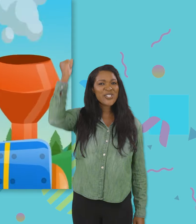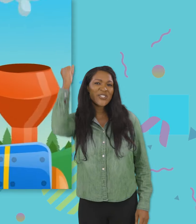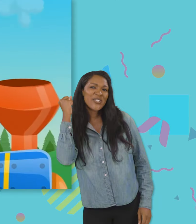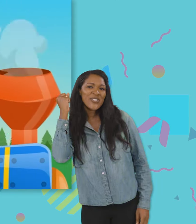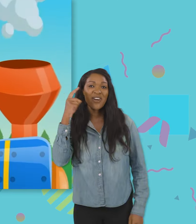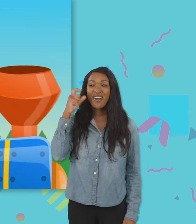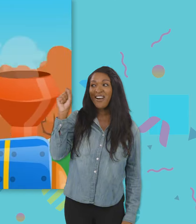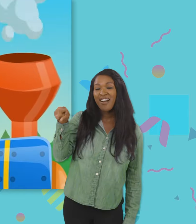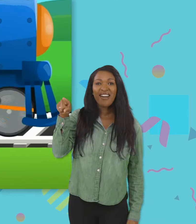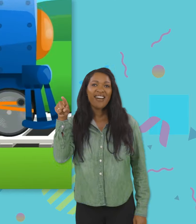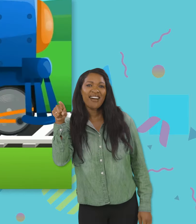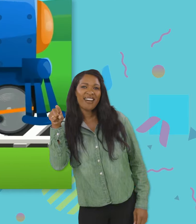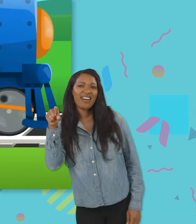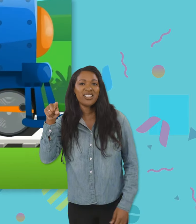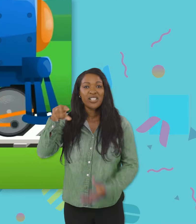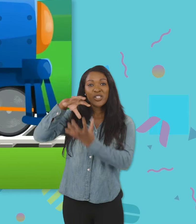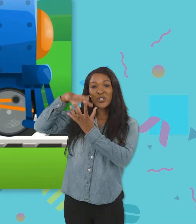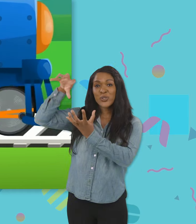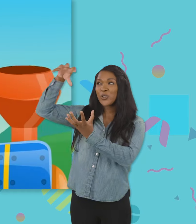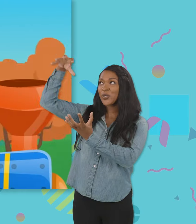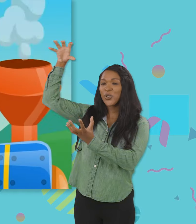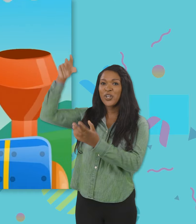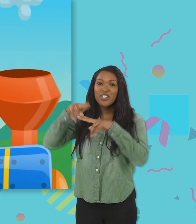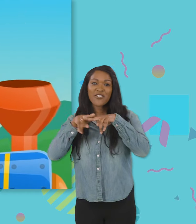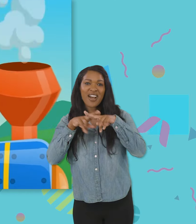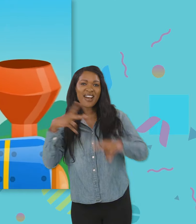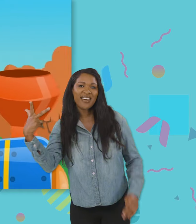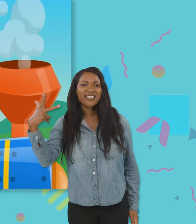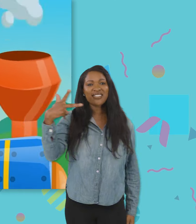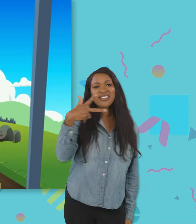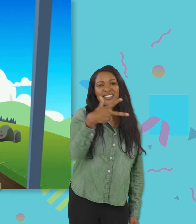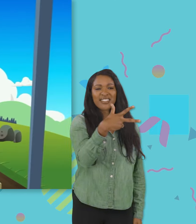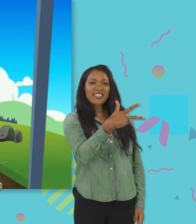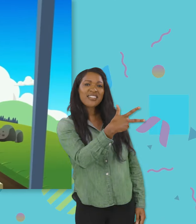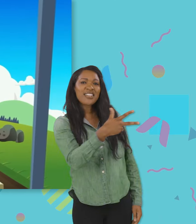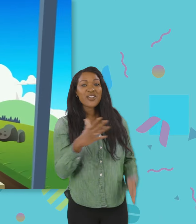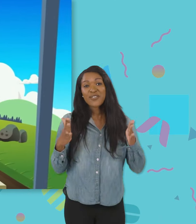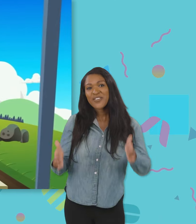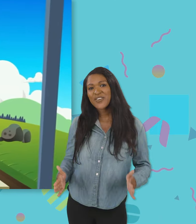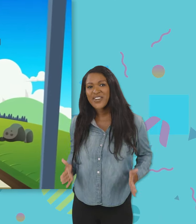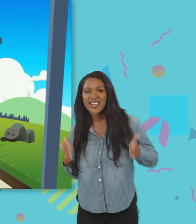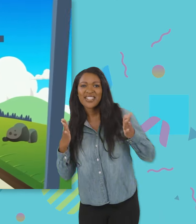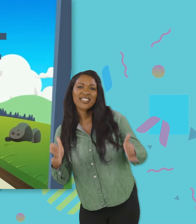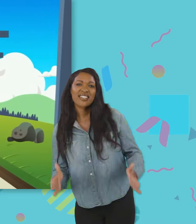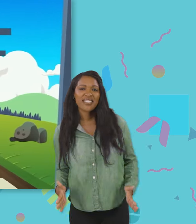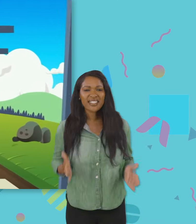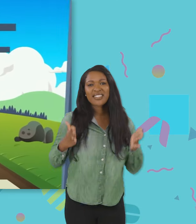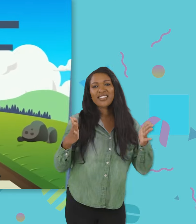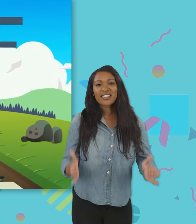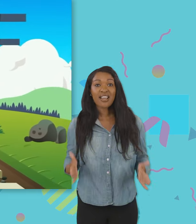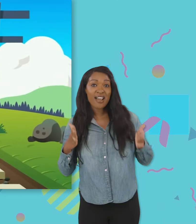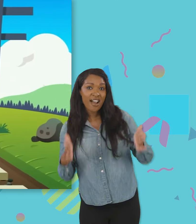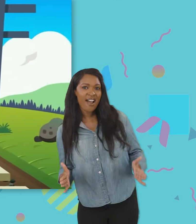inside. Choo-choo, here comes a train. Choo-choo, here comes a train. It's rolling on